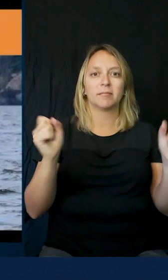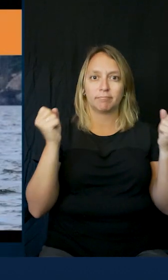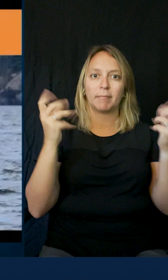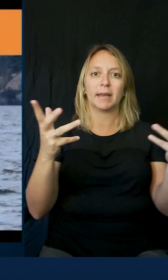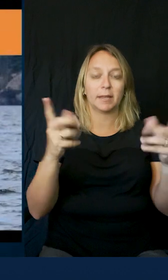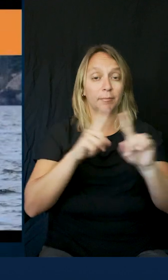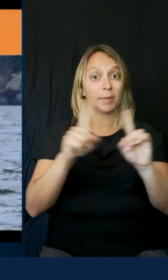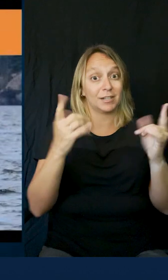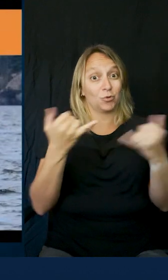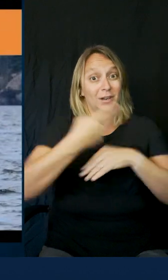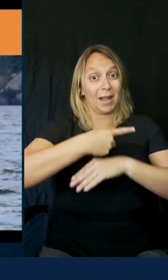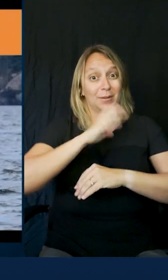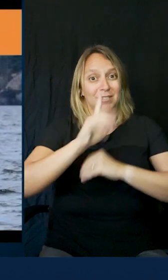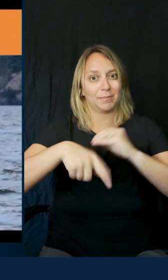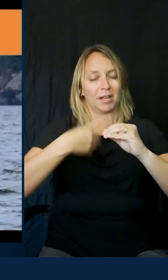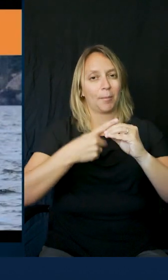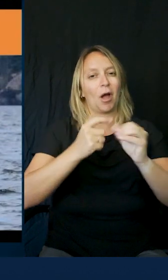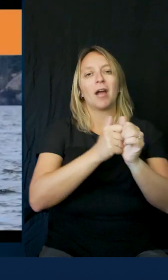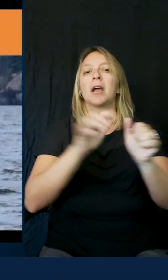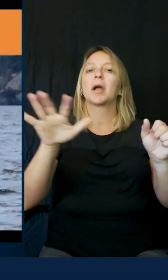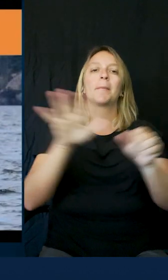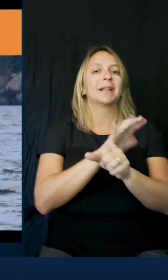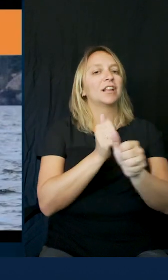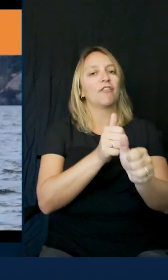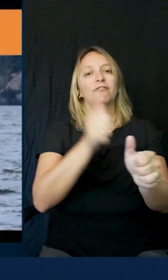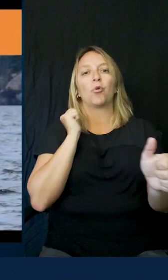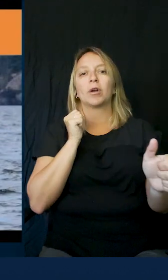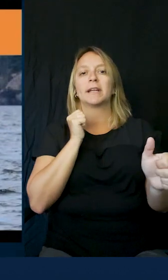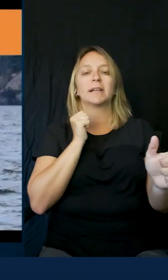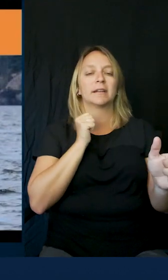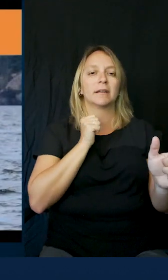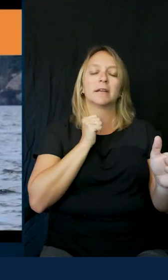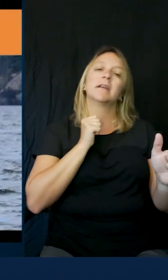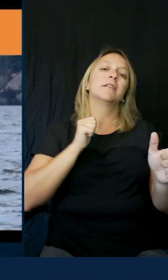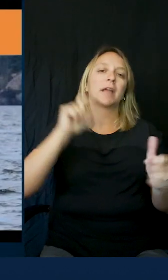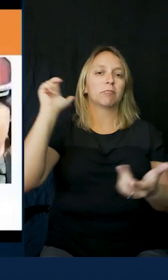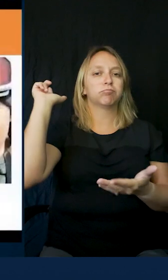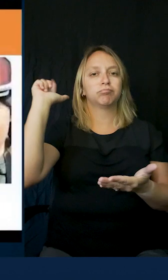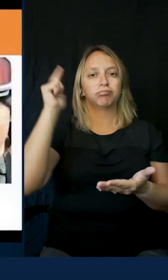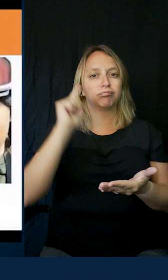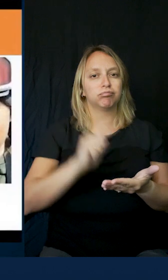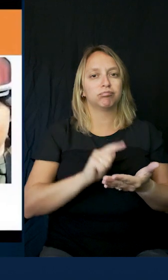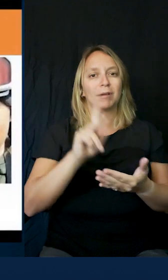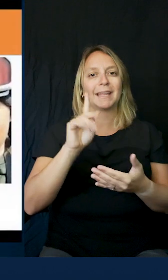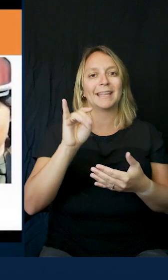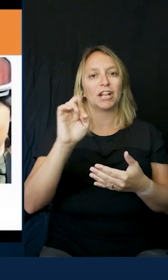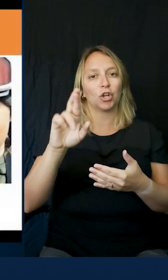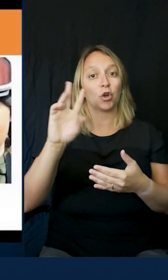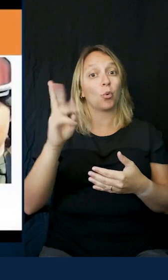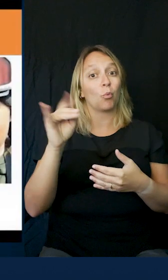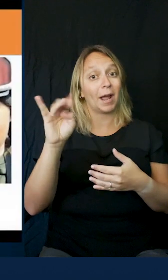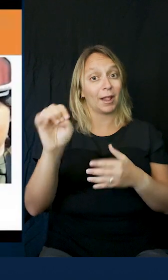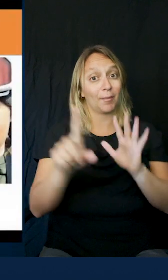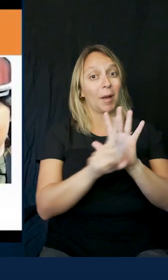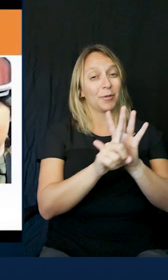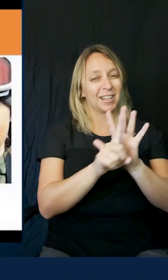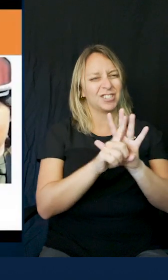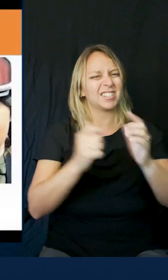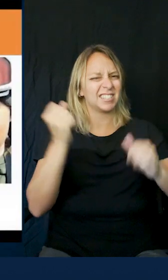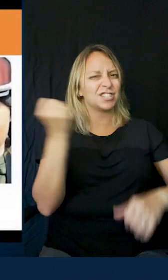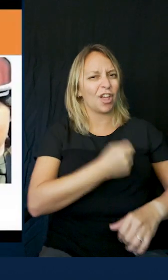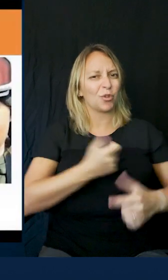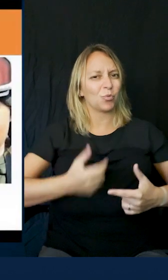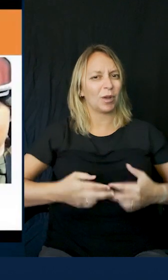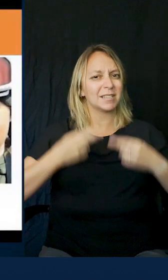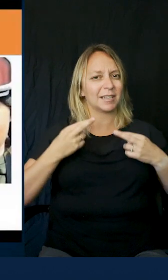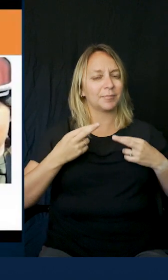our commitment to completely avoiding the endangered southern resident killer whale population. So a little bit about myself. My